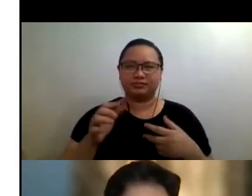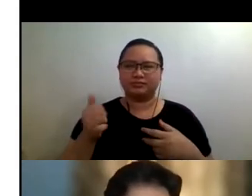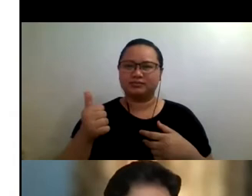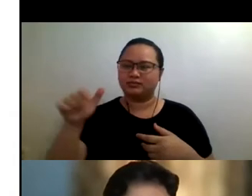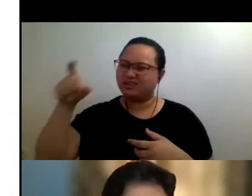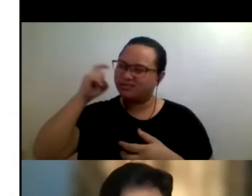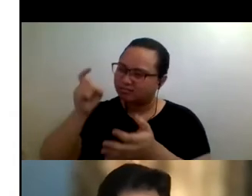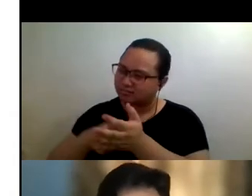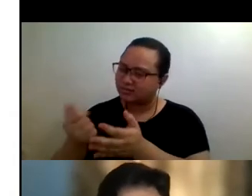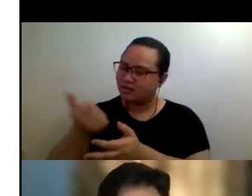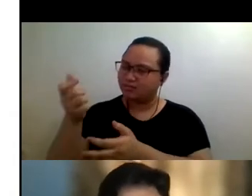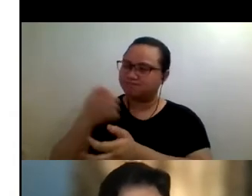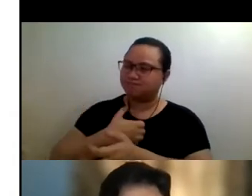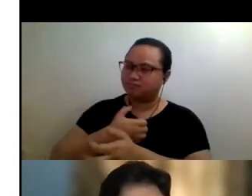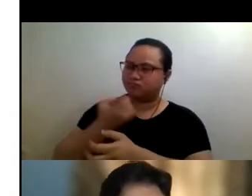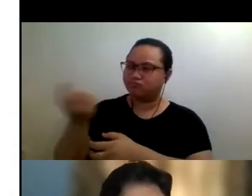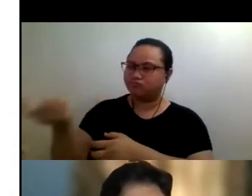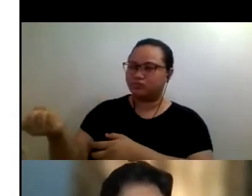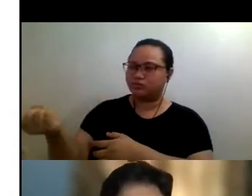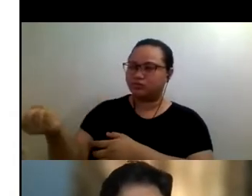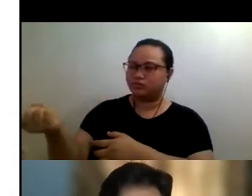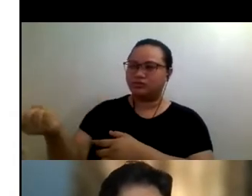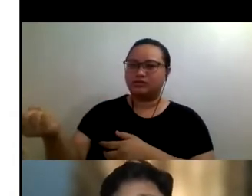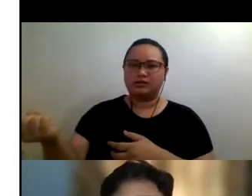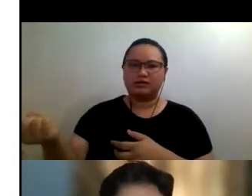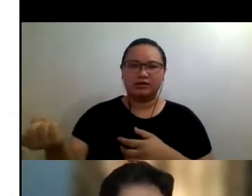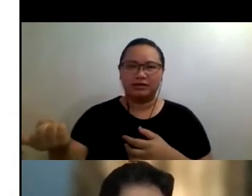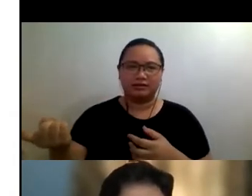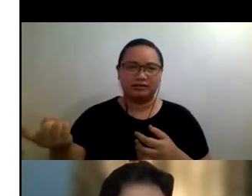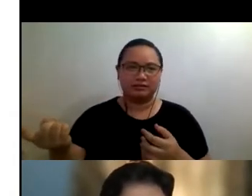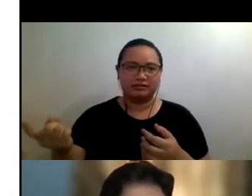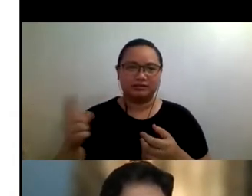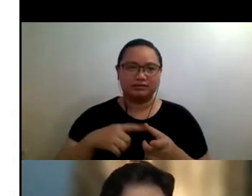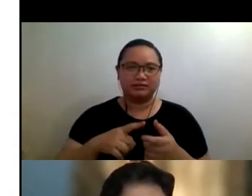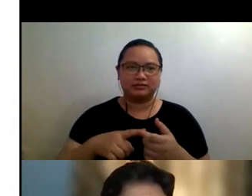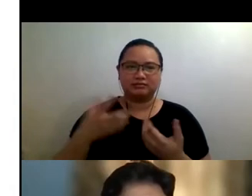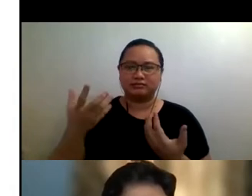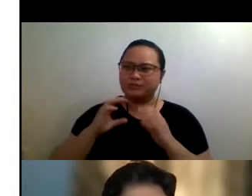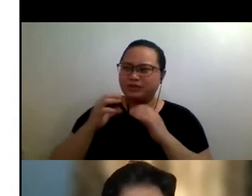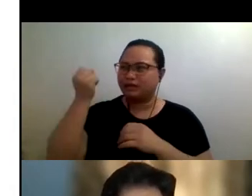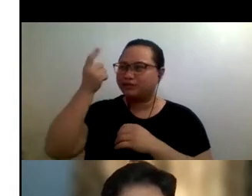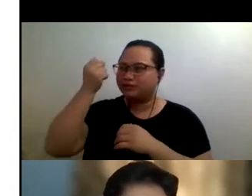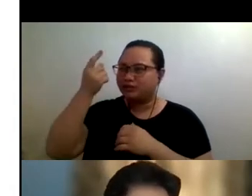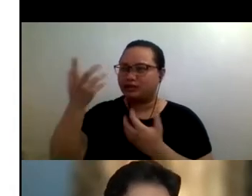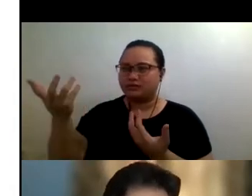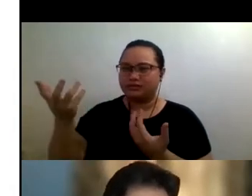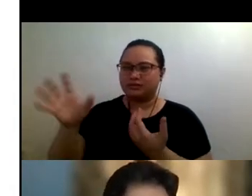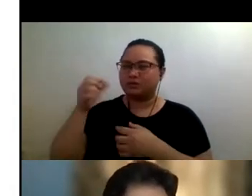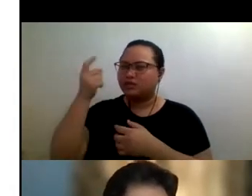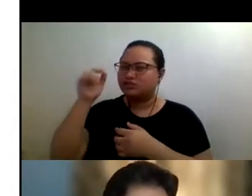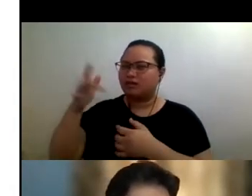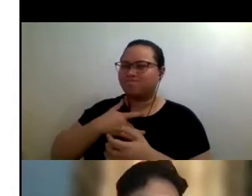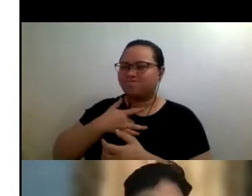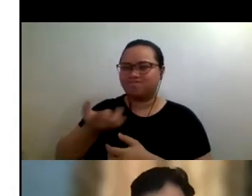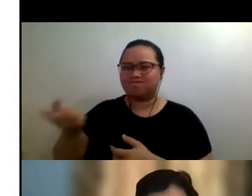their feelings. And then when we last communicate understanding, when we show or tell them that you understand their feelings.